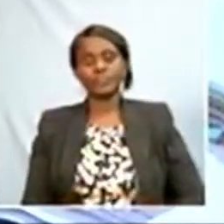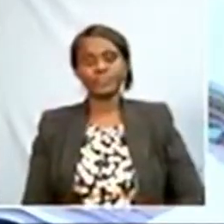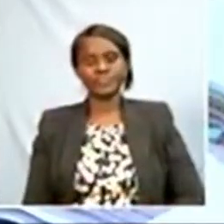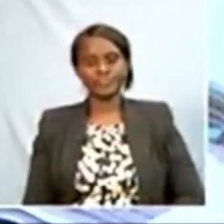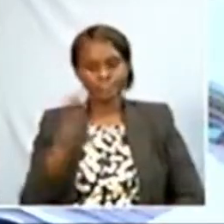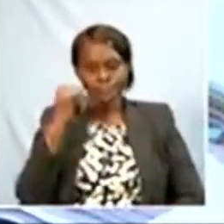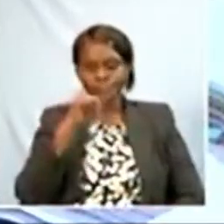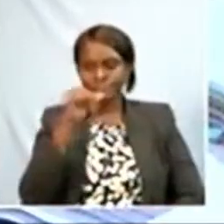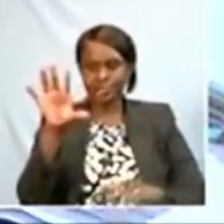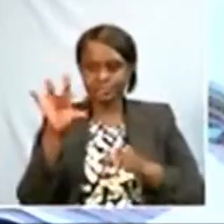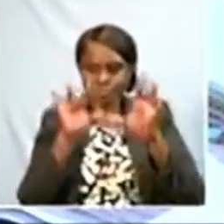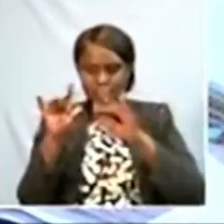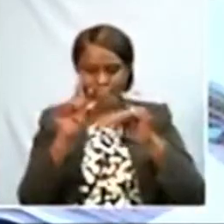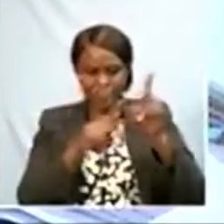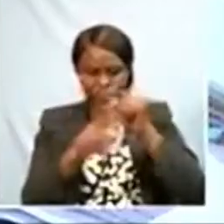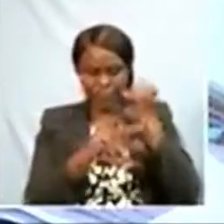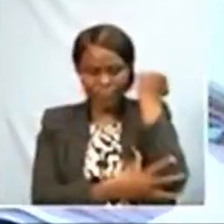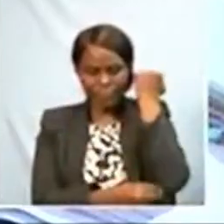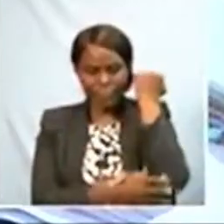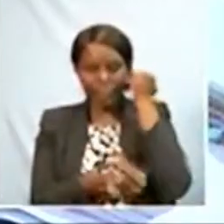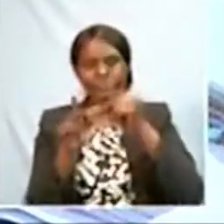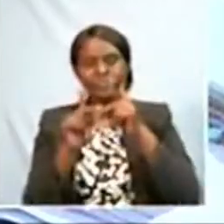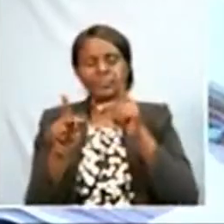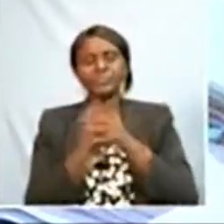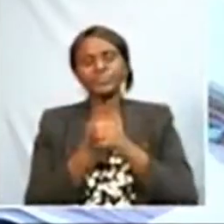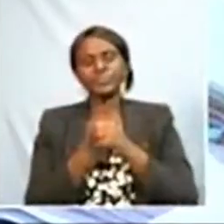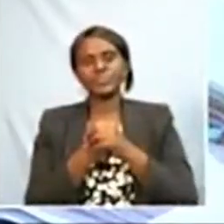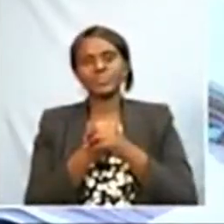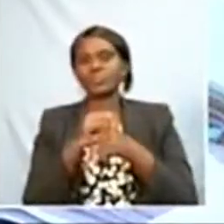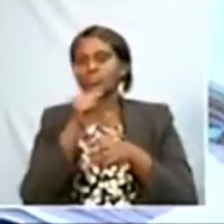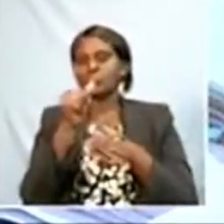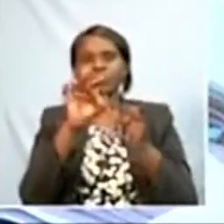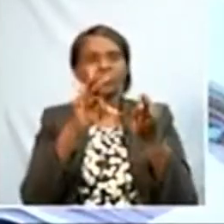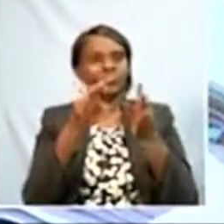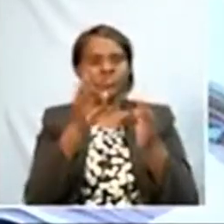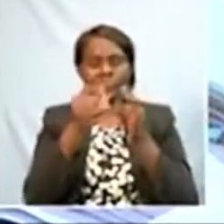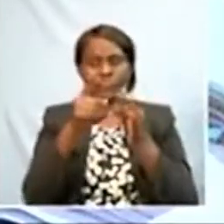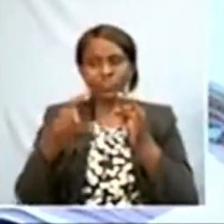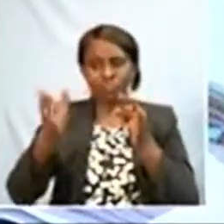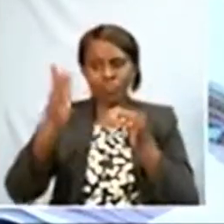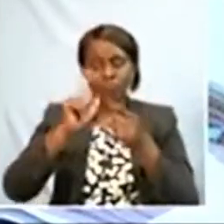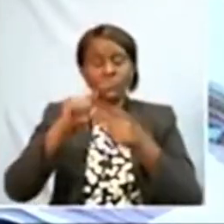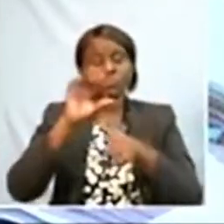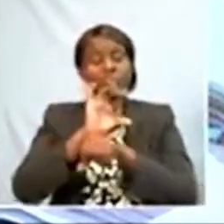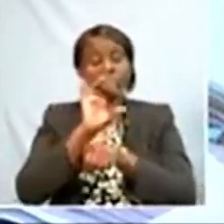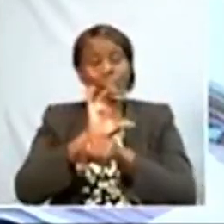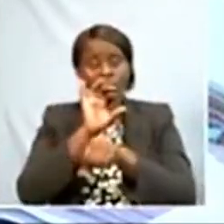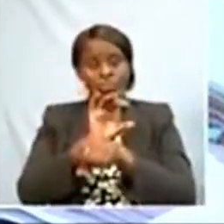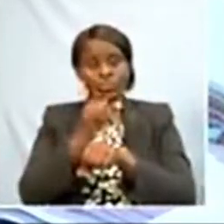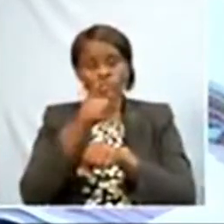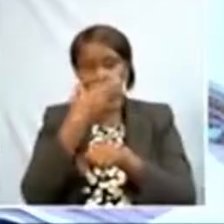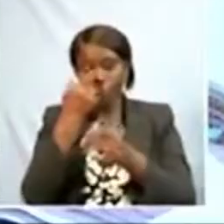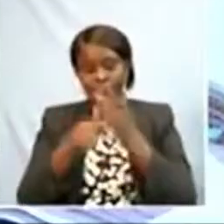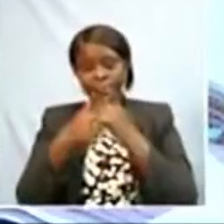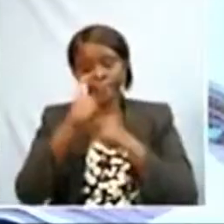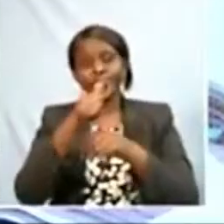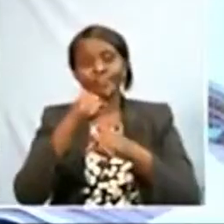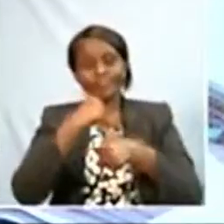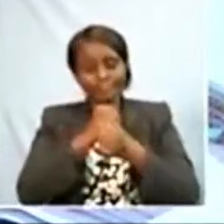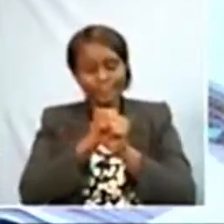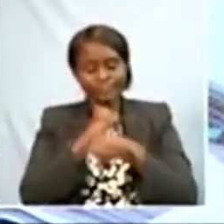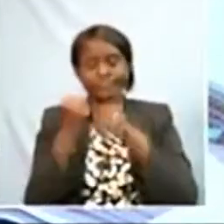Why didn't you pick the poor people? You are not fair. If you go to church, you are committing